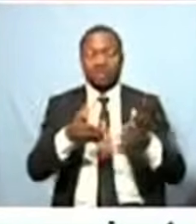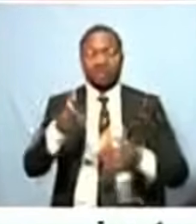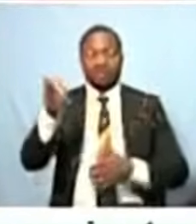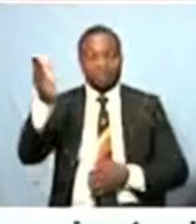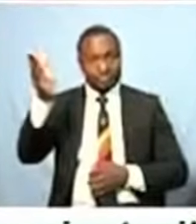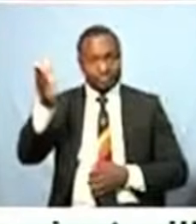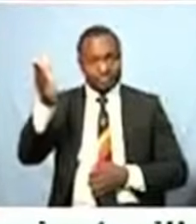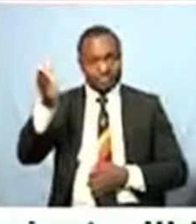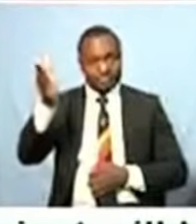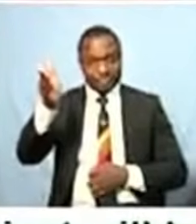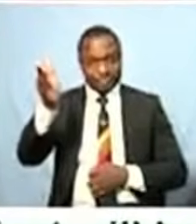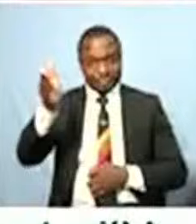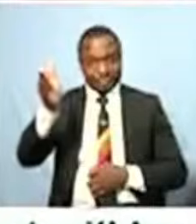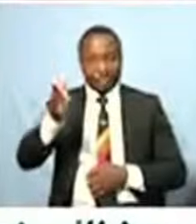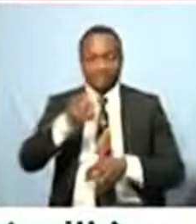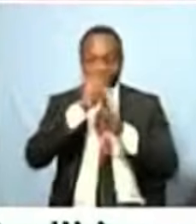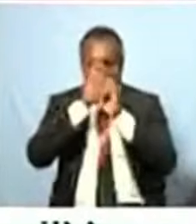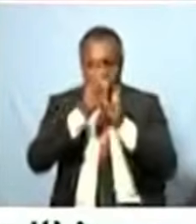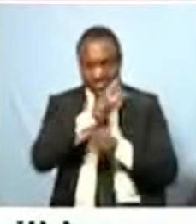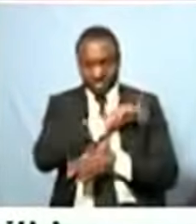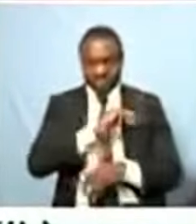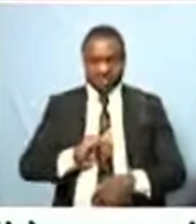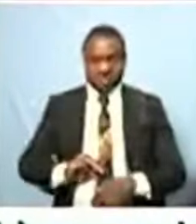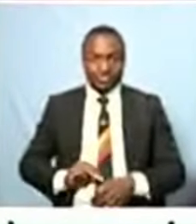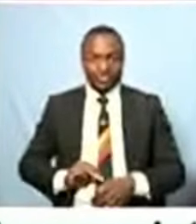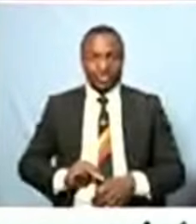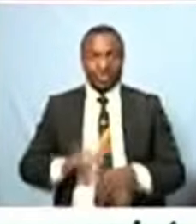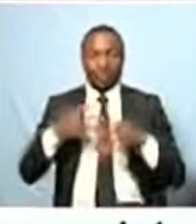speech. The Honorable Member from Fuwe.